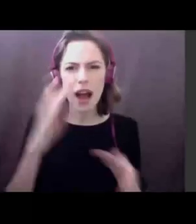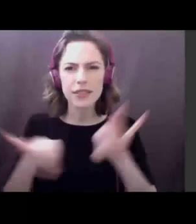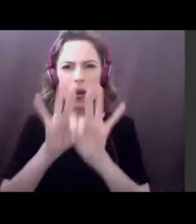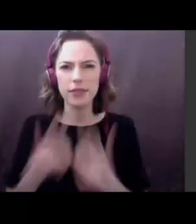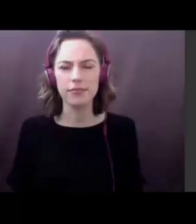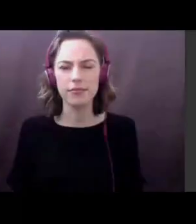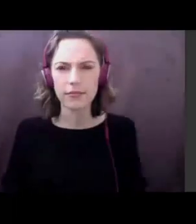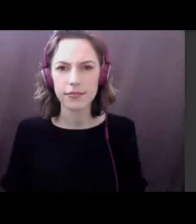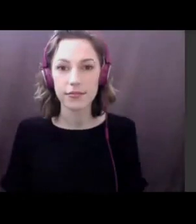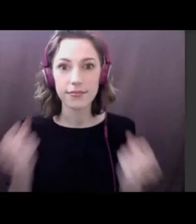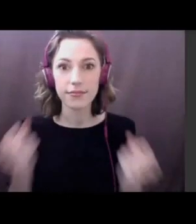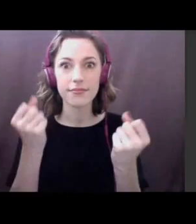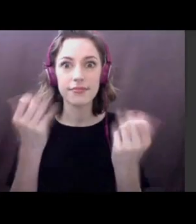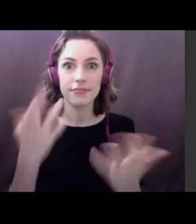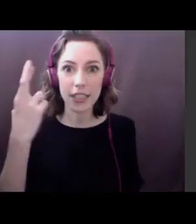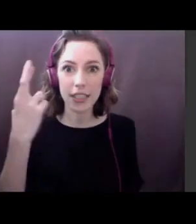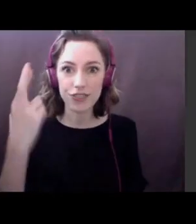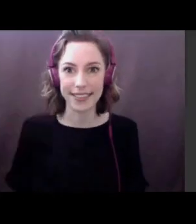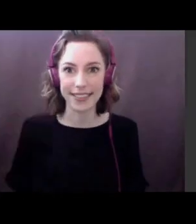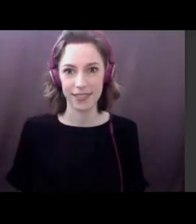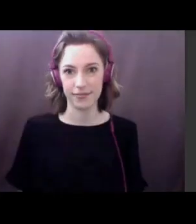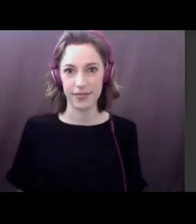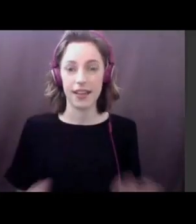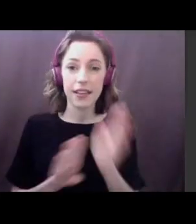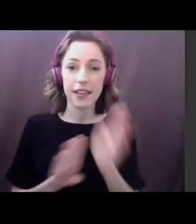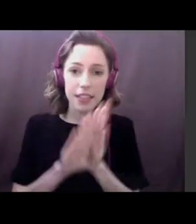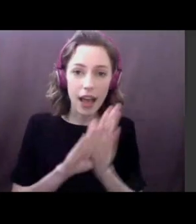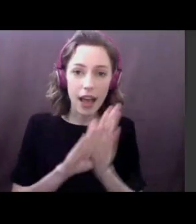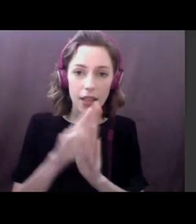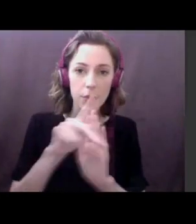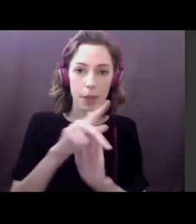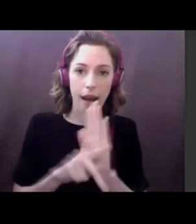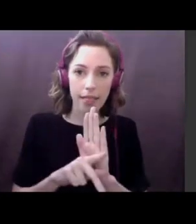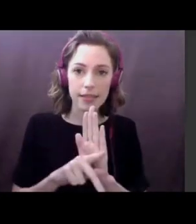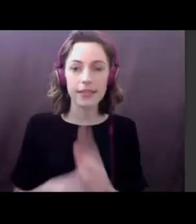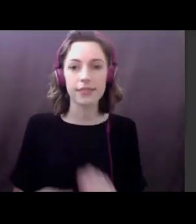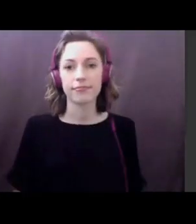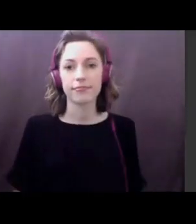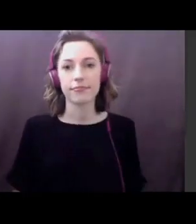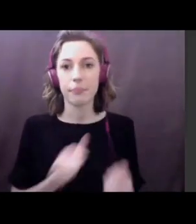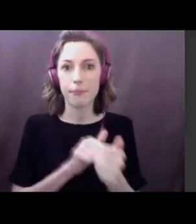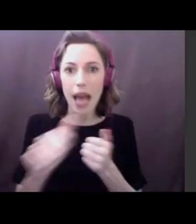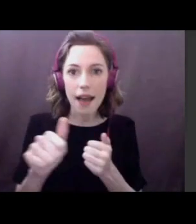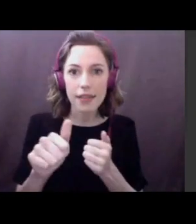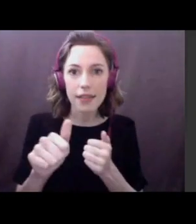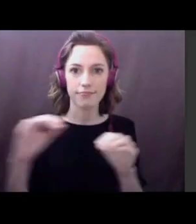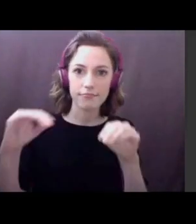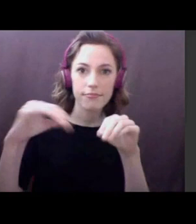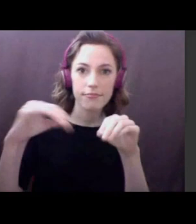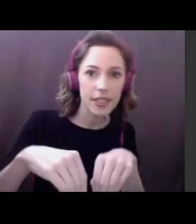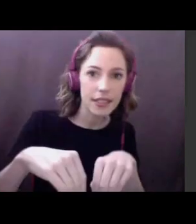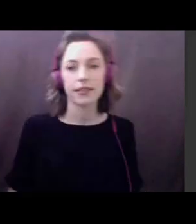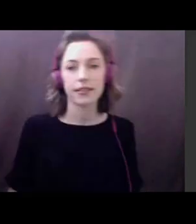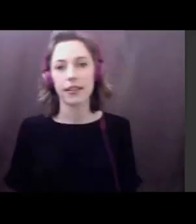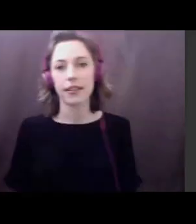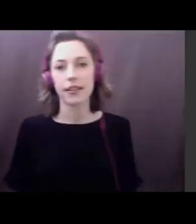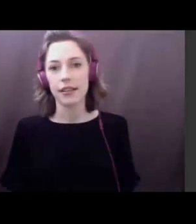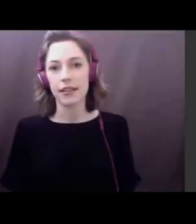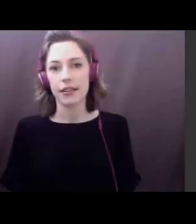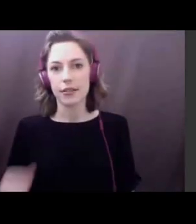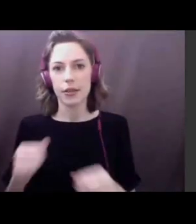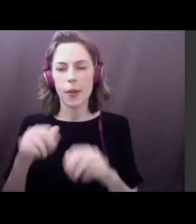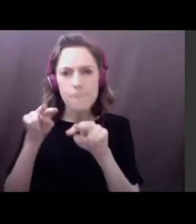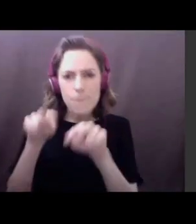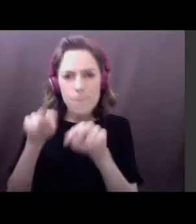for monitoring that implementation and evaluating their impact. So there's many different purposes for collecting disability. And disability itself